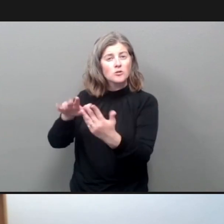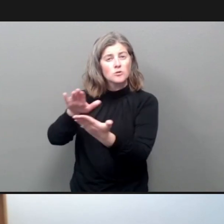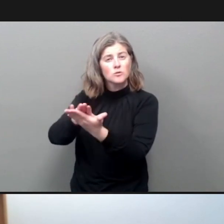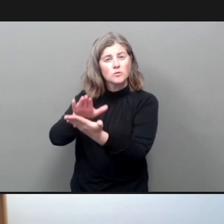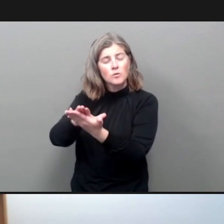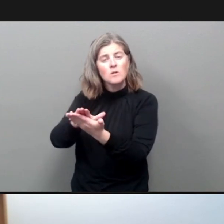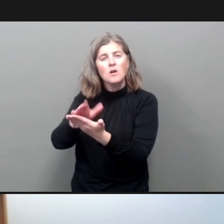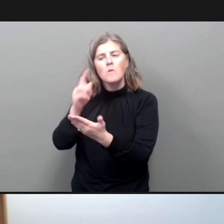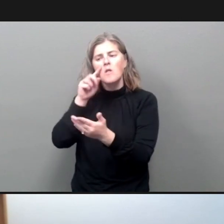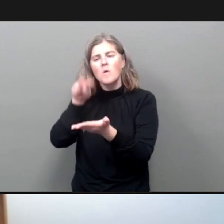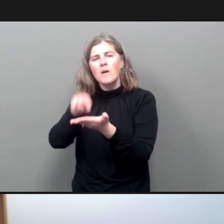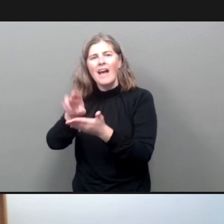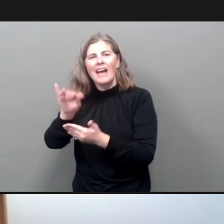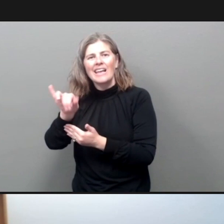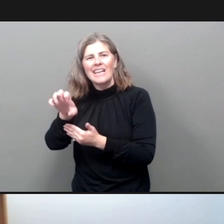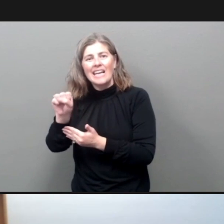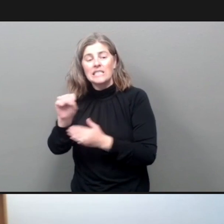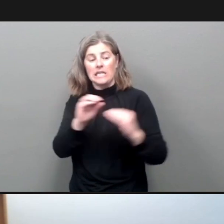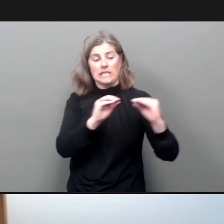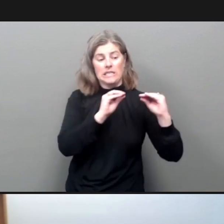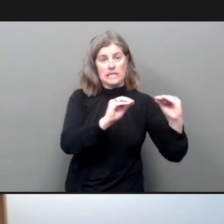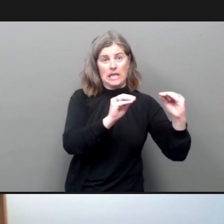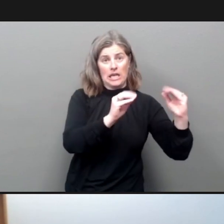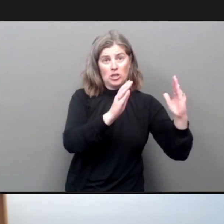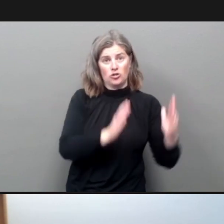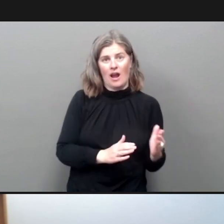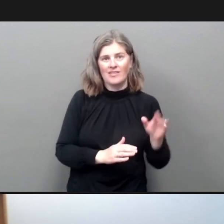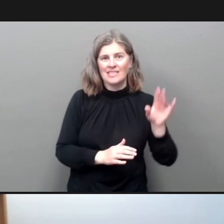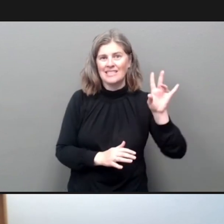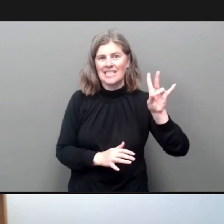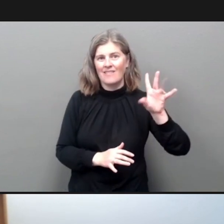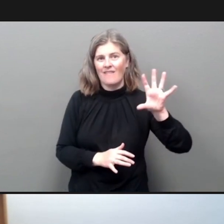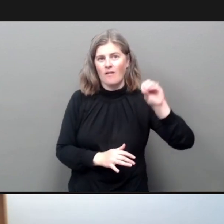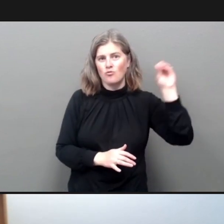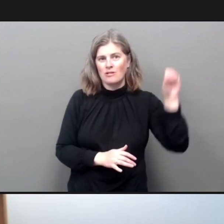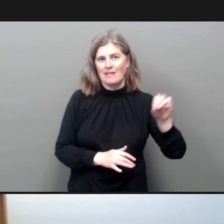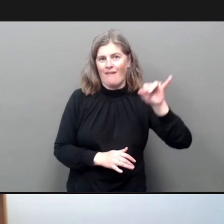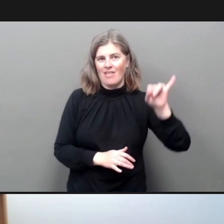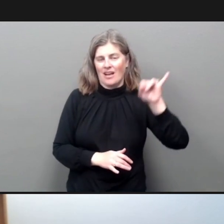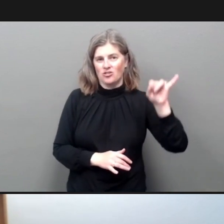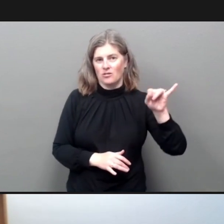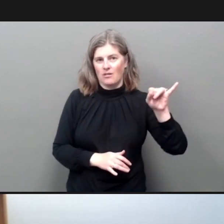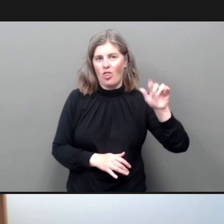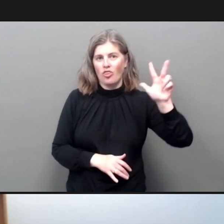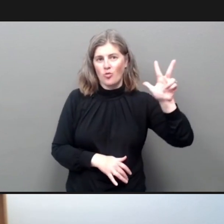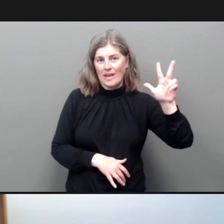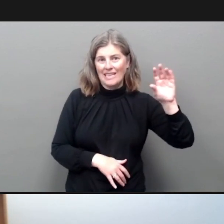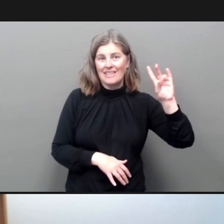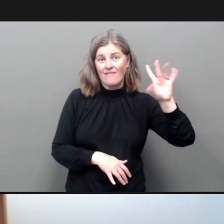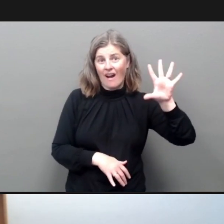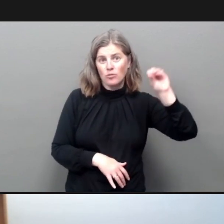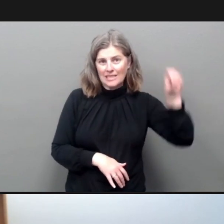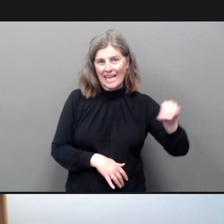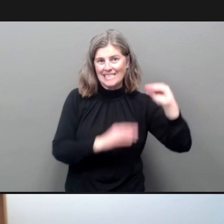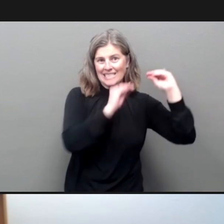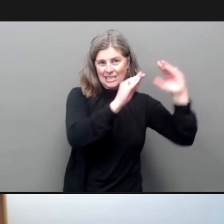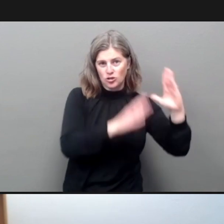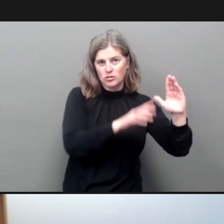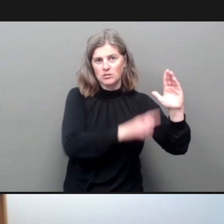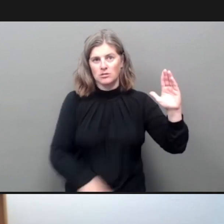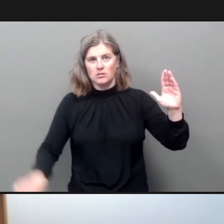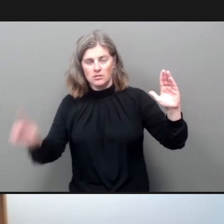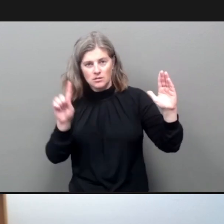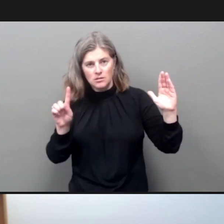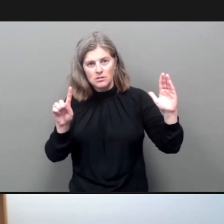rates, teachers had 75% of the infections, a 3-to-1 ratio of teacher infections